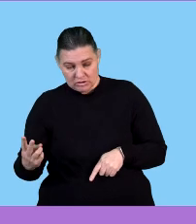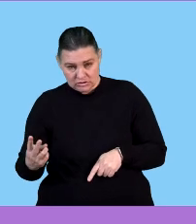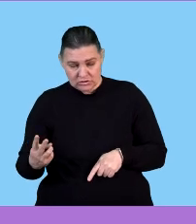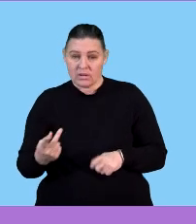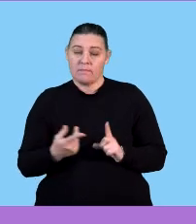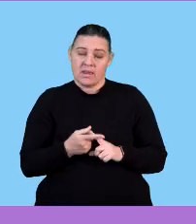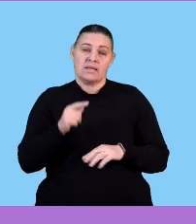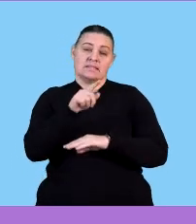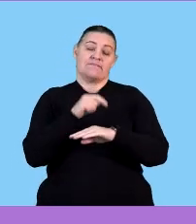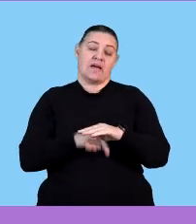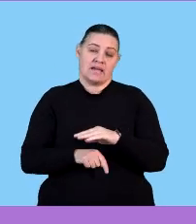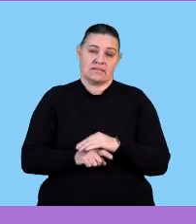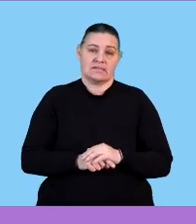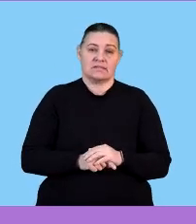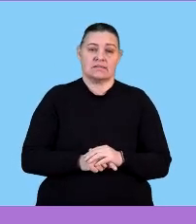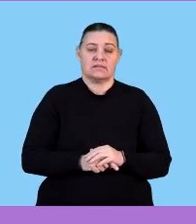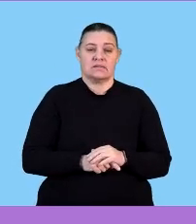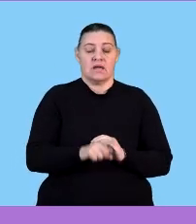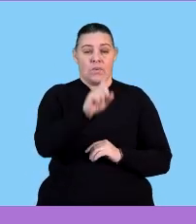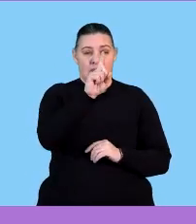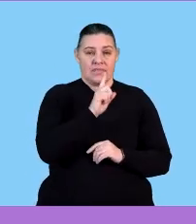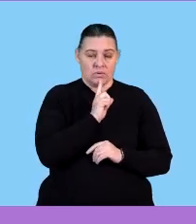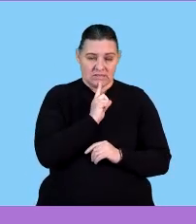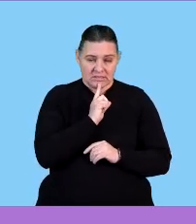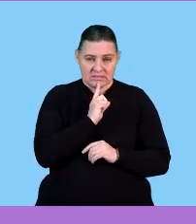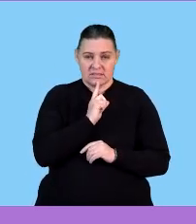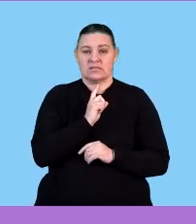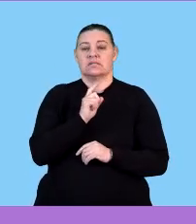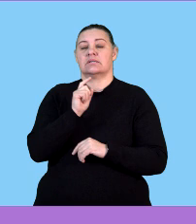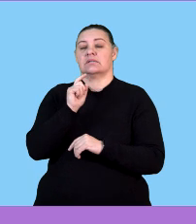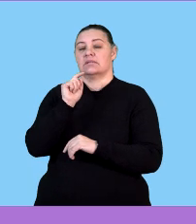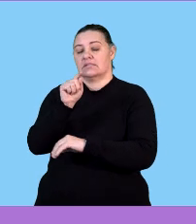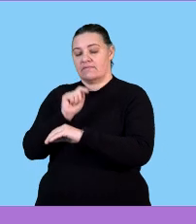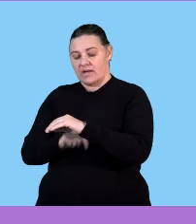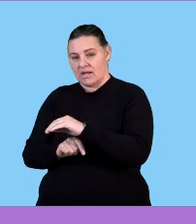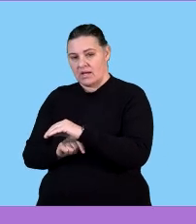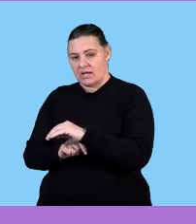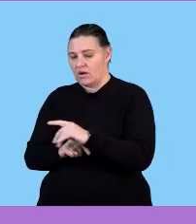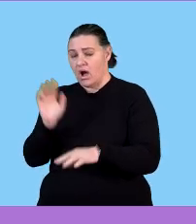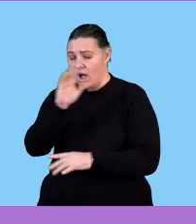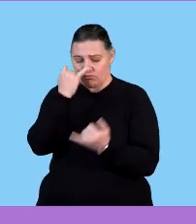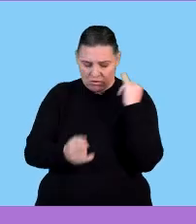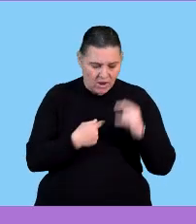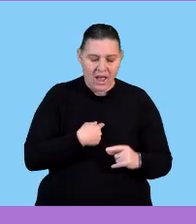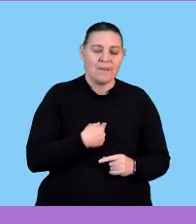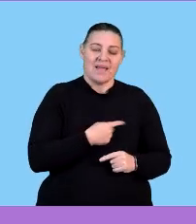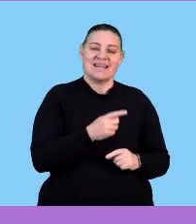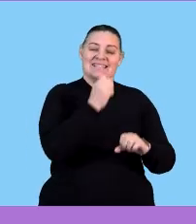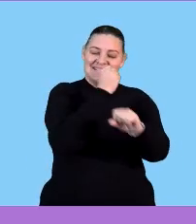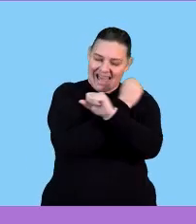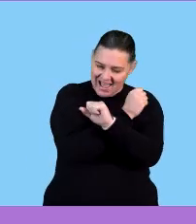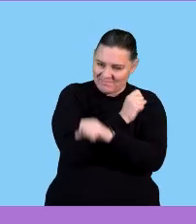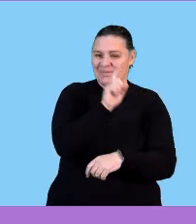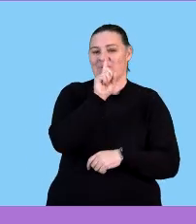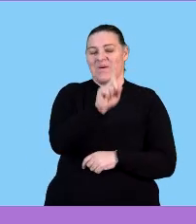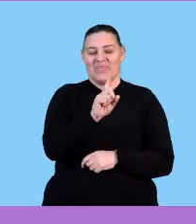did I do? I divided by 1,000. Oh, wrong one. I times. What am I